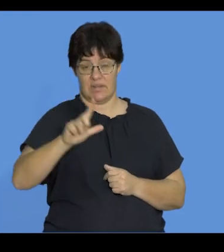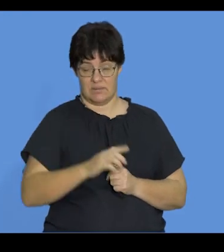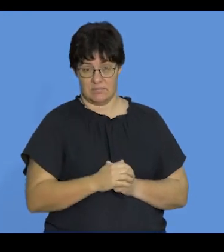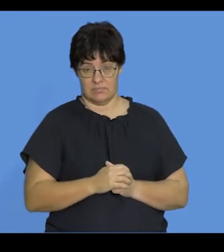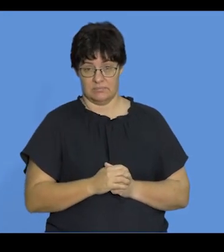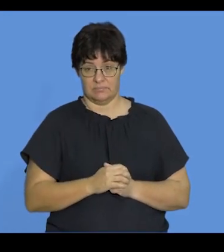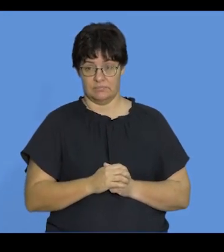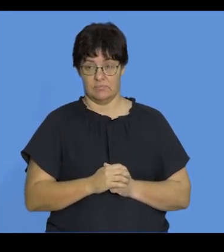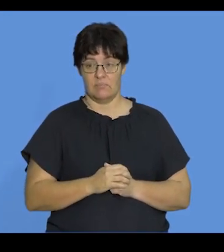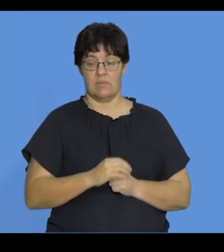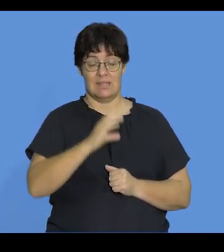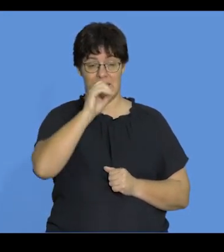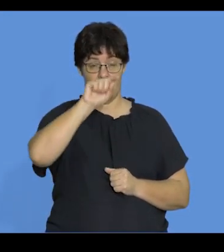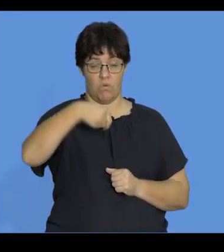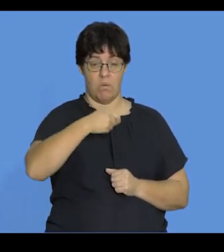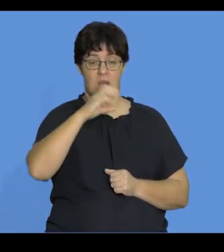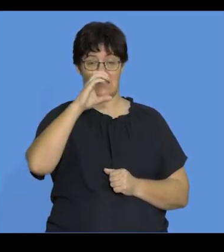0.047, right?